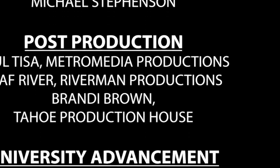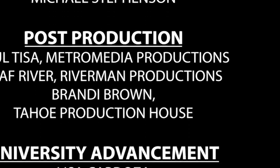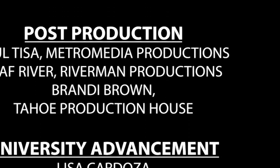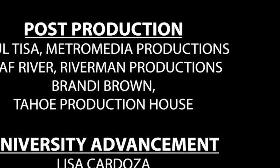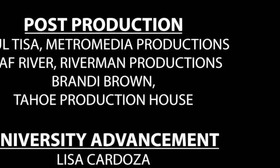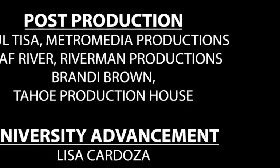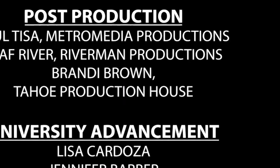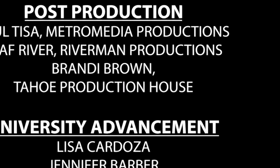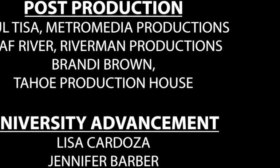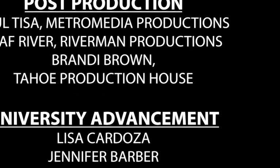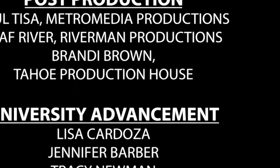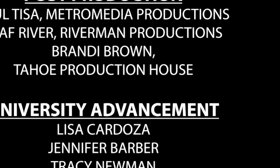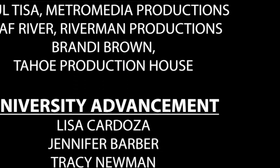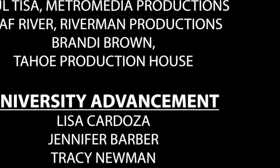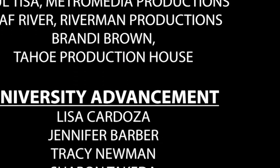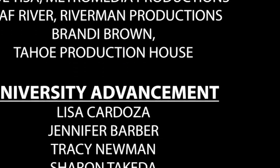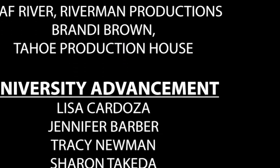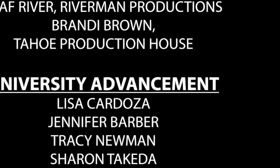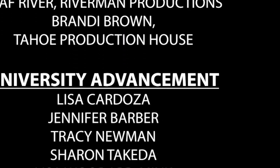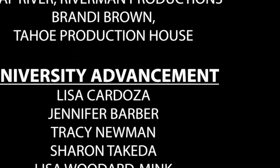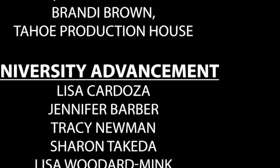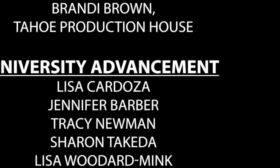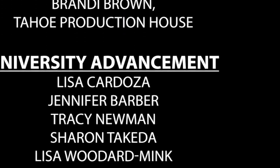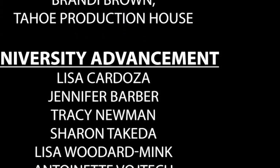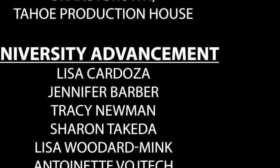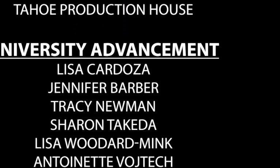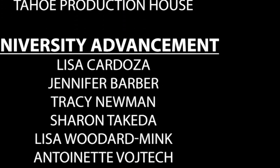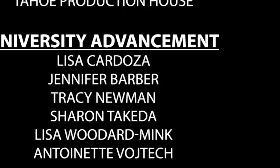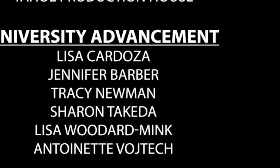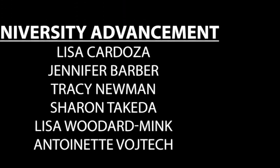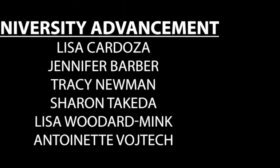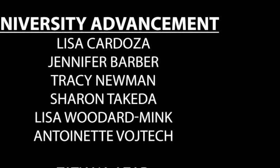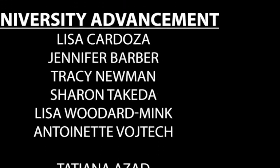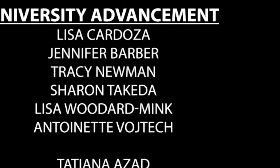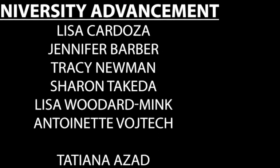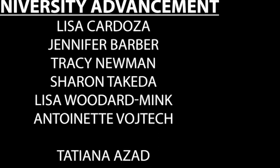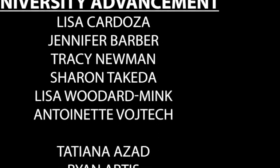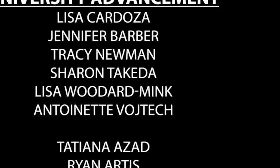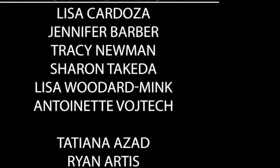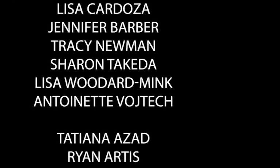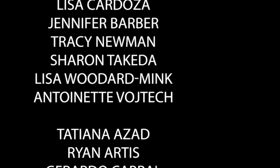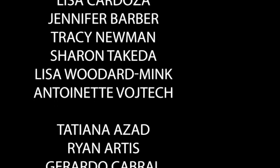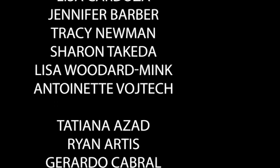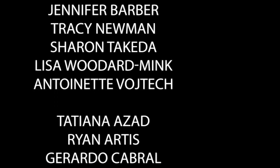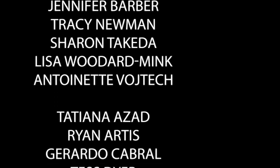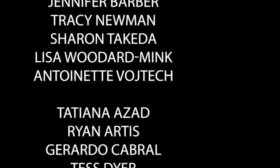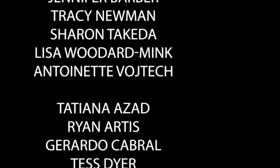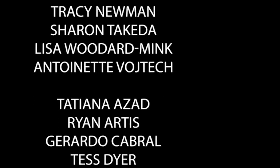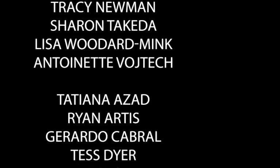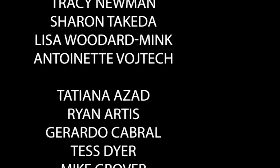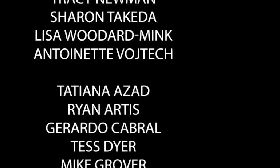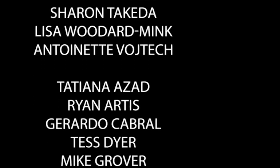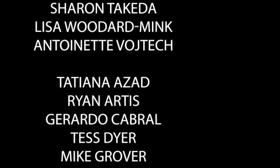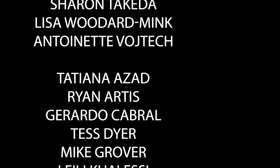settings. It even took me to American Samoa. I retired and unretired, and now teach at Sac State as a